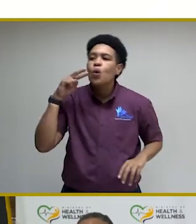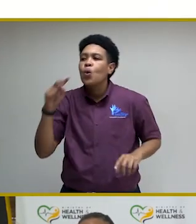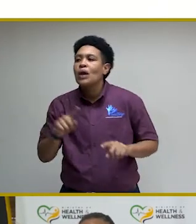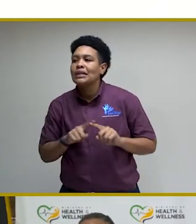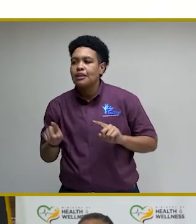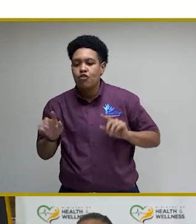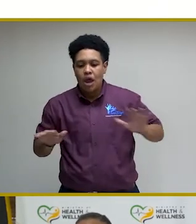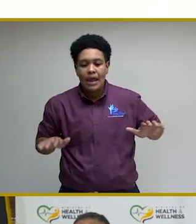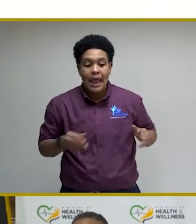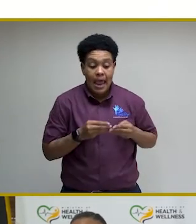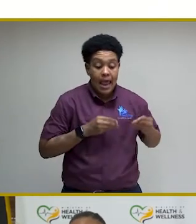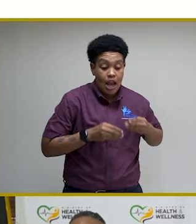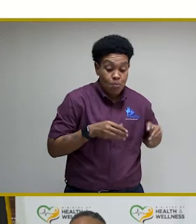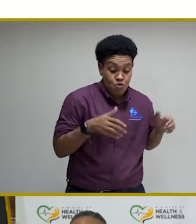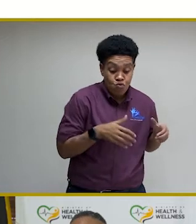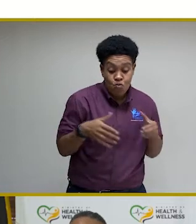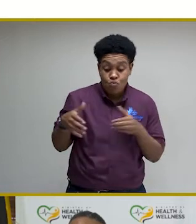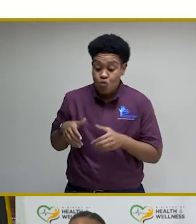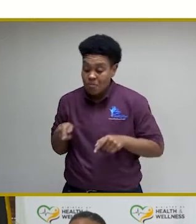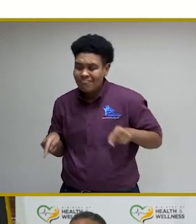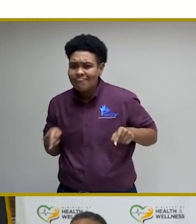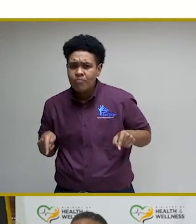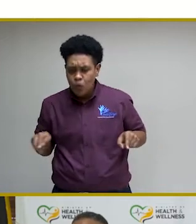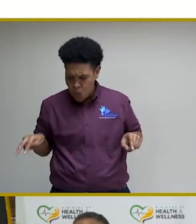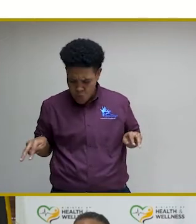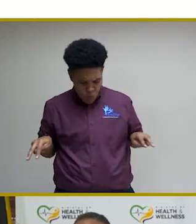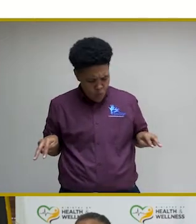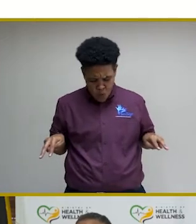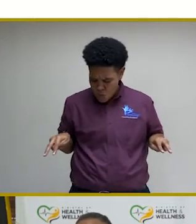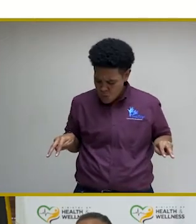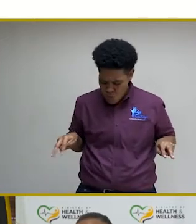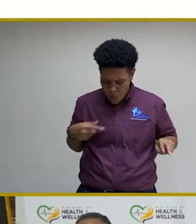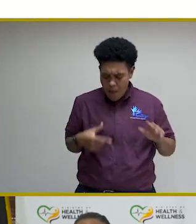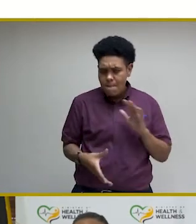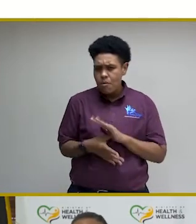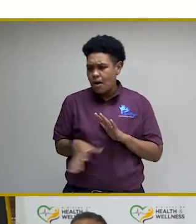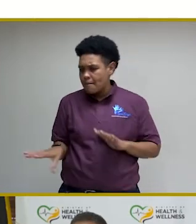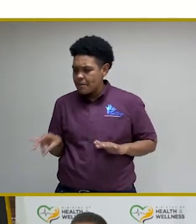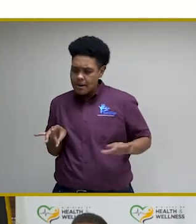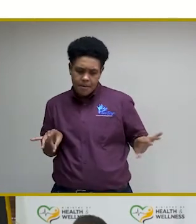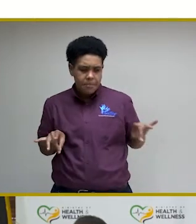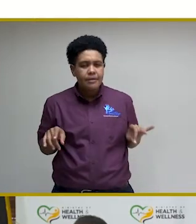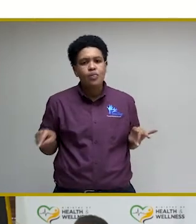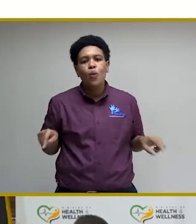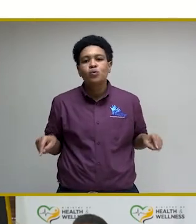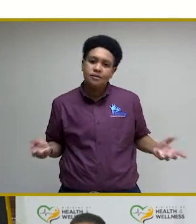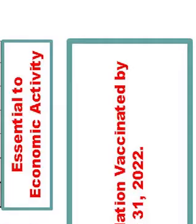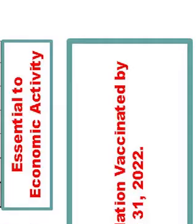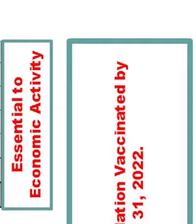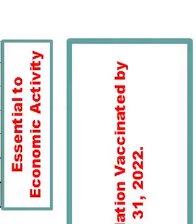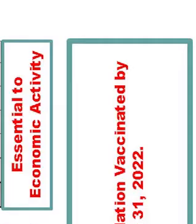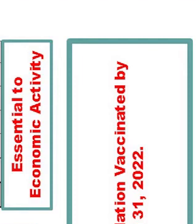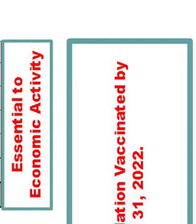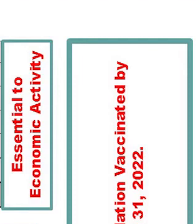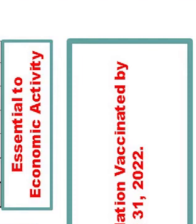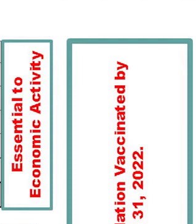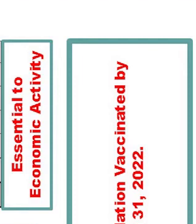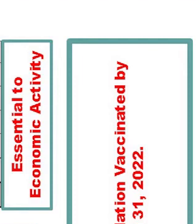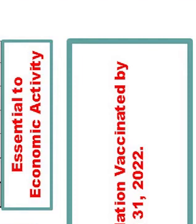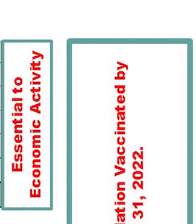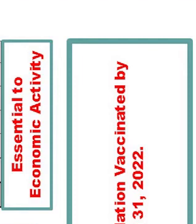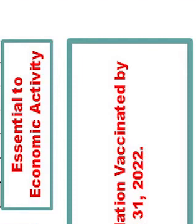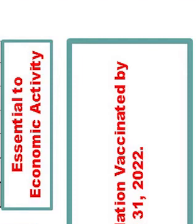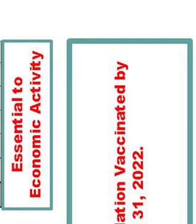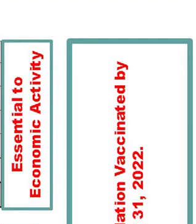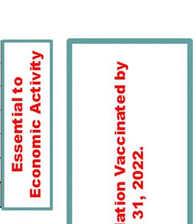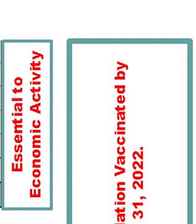different economic groups and we will be prioritizing those persons. And then our third phase is